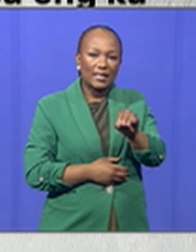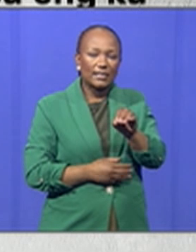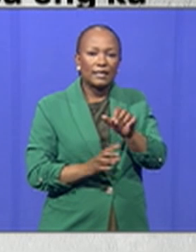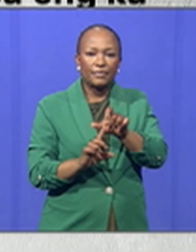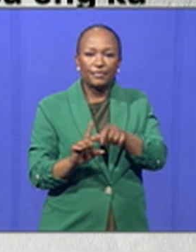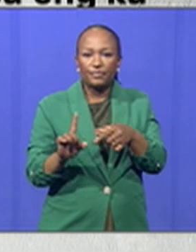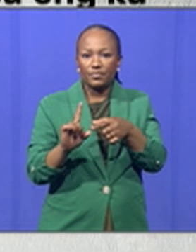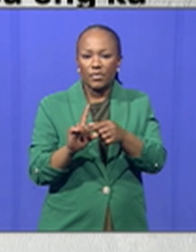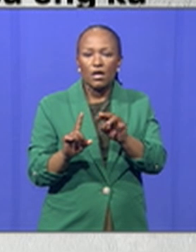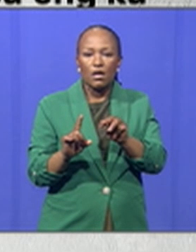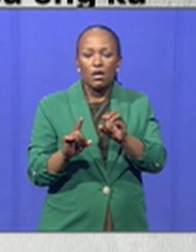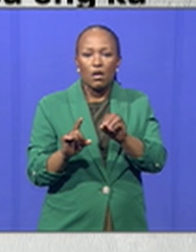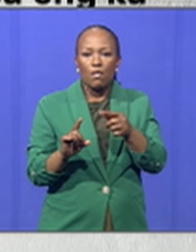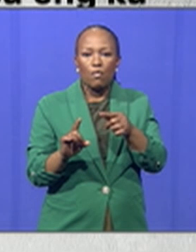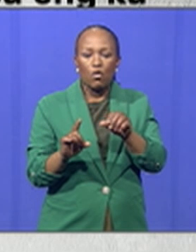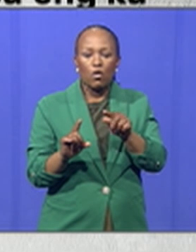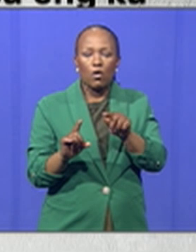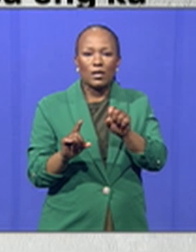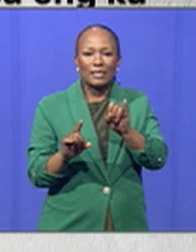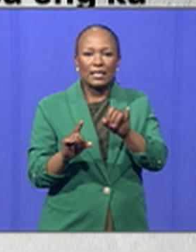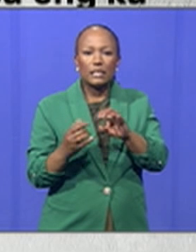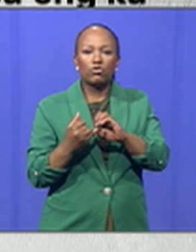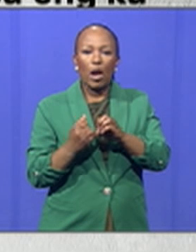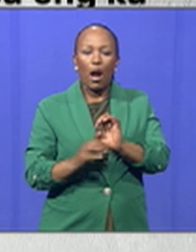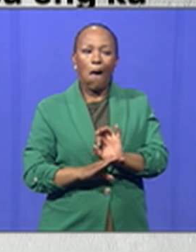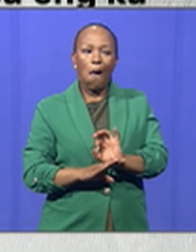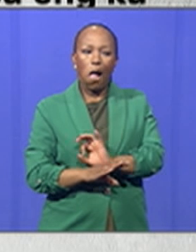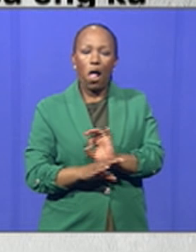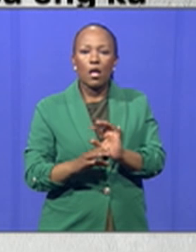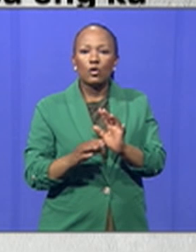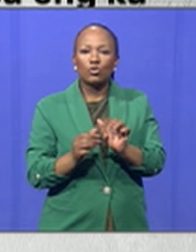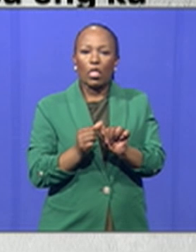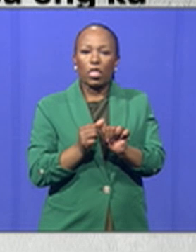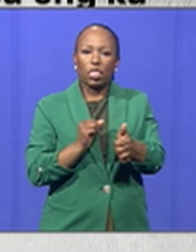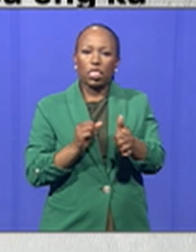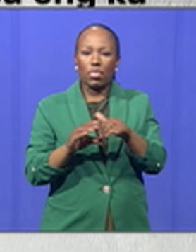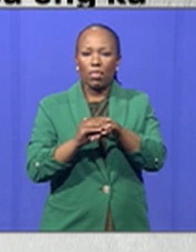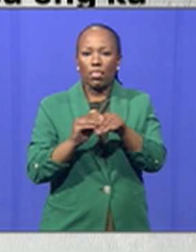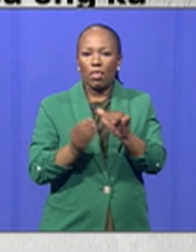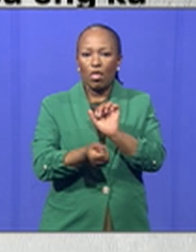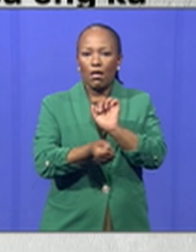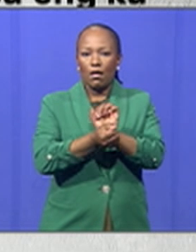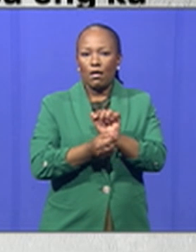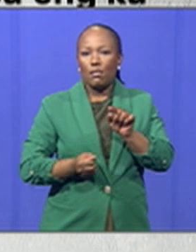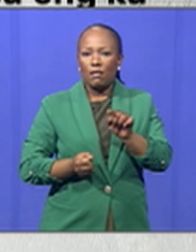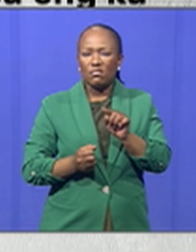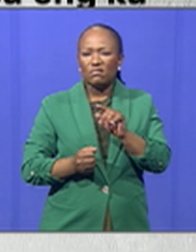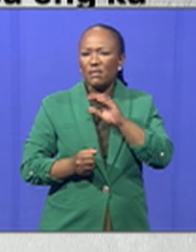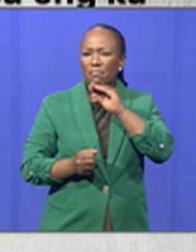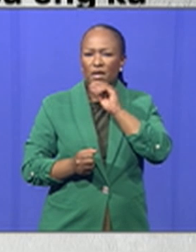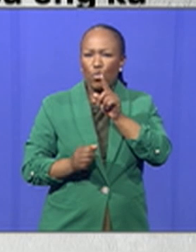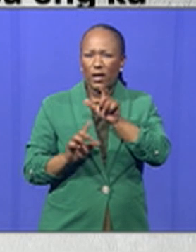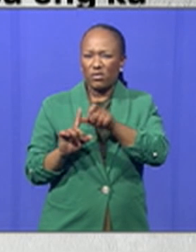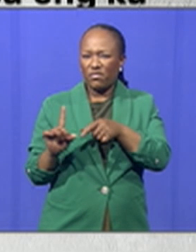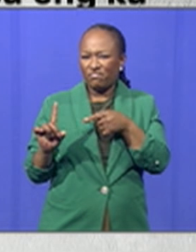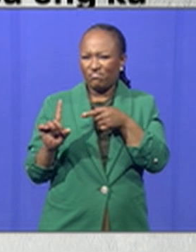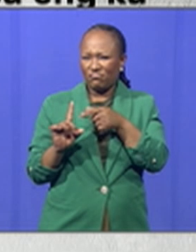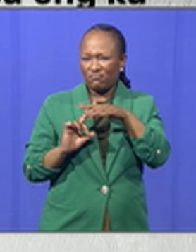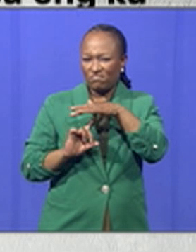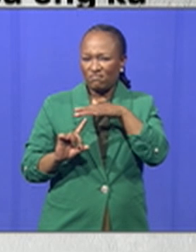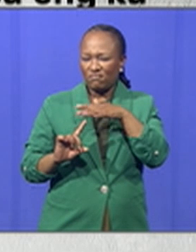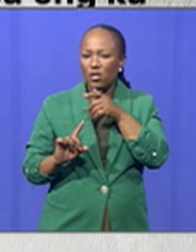šomišitše maleatlana a gagwe go leka go tšhaba ka kgorotsheko gomme re a botšiša gore na se hlaloša eng ka semelo sa Mokgotsi. Maikutlo